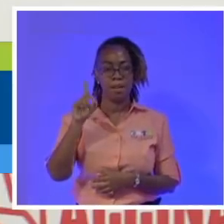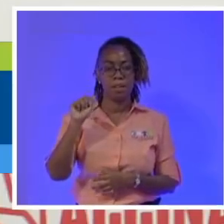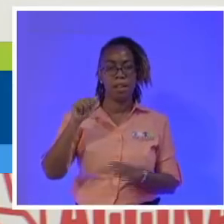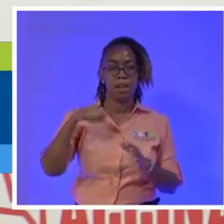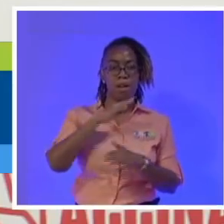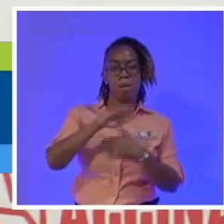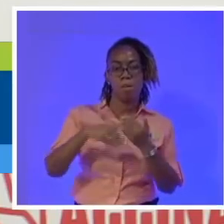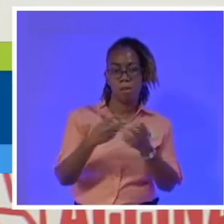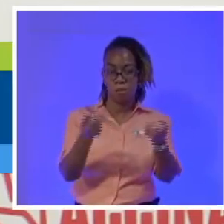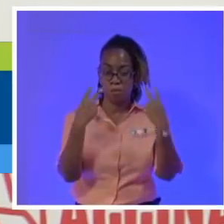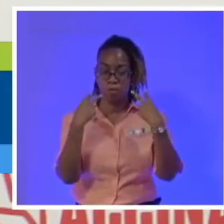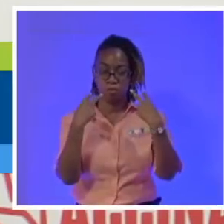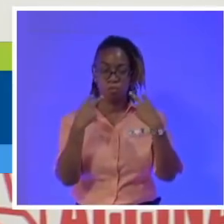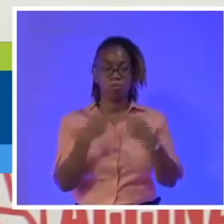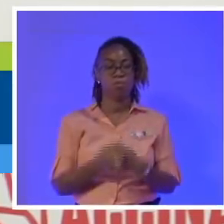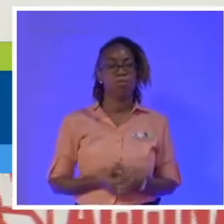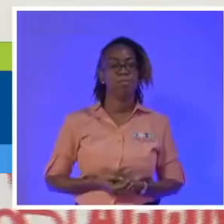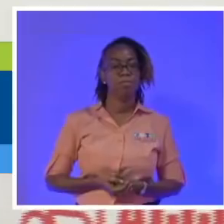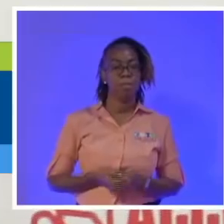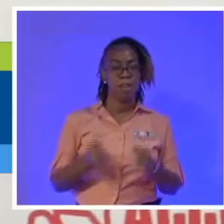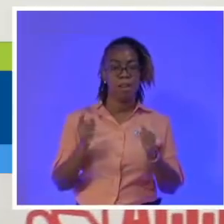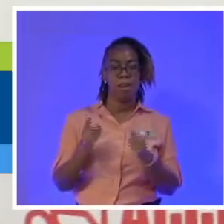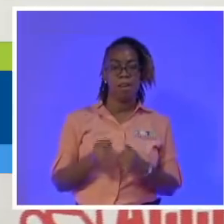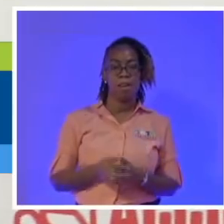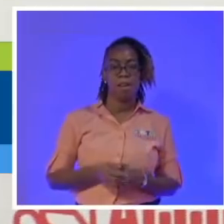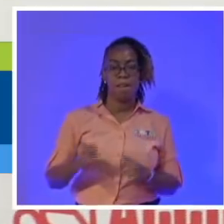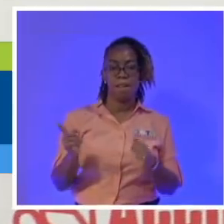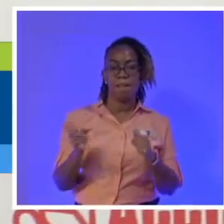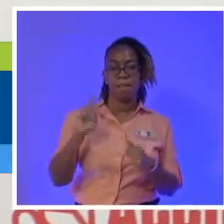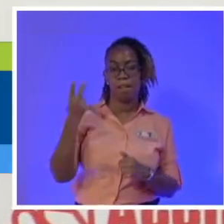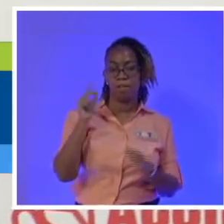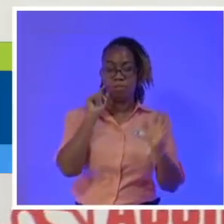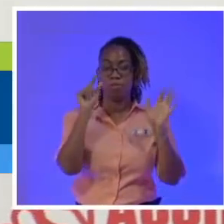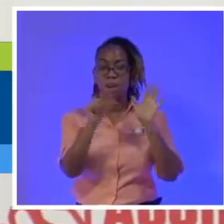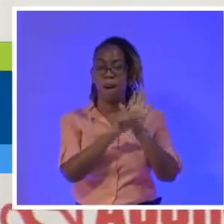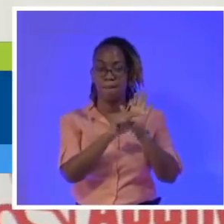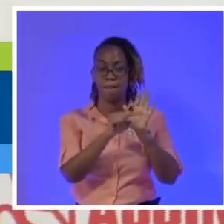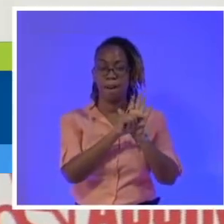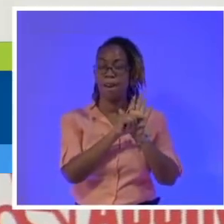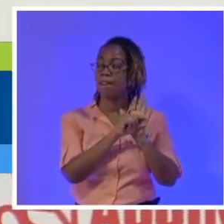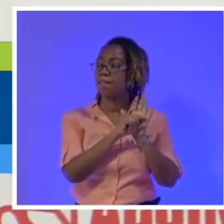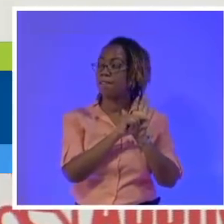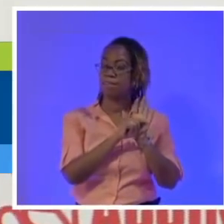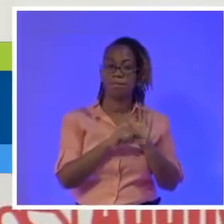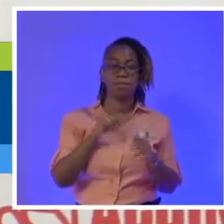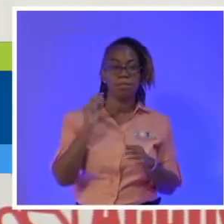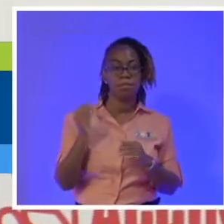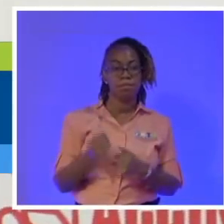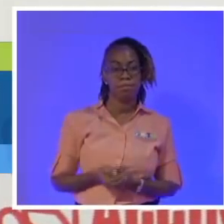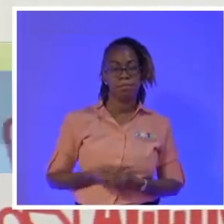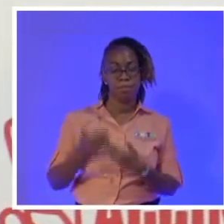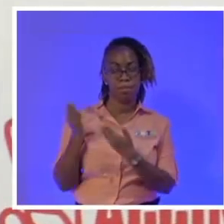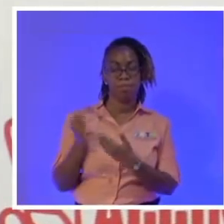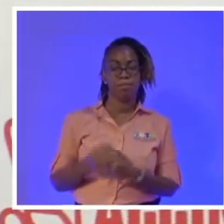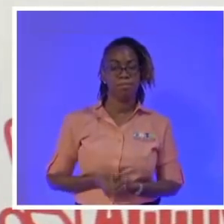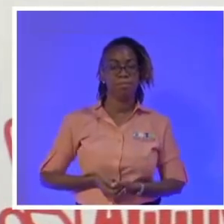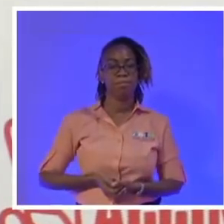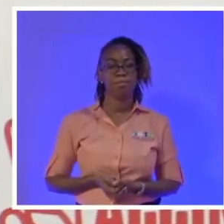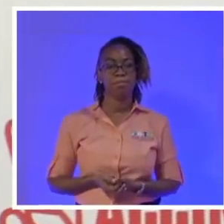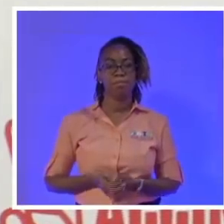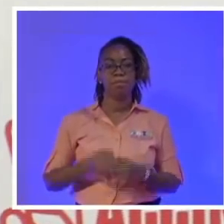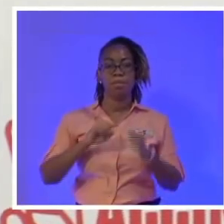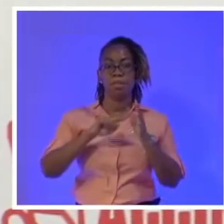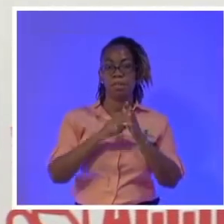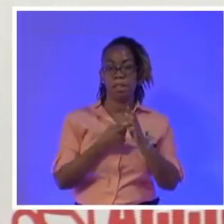public. If we go straight to my second slide, I believe it is, we can begin the epidemiologic update. And we begin